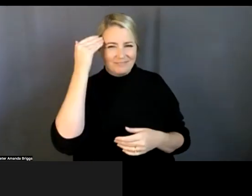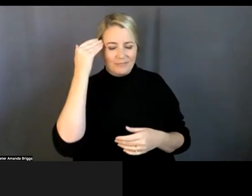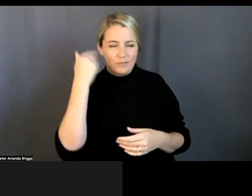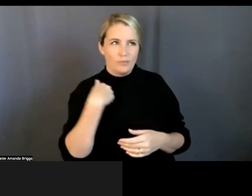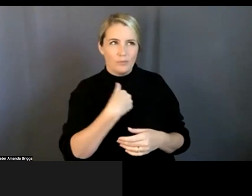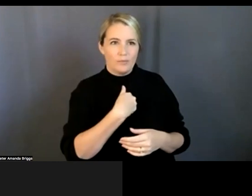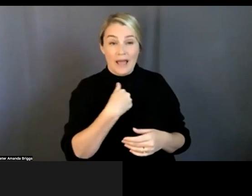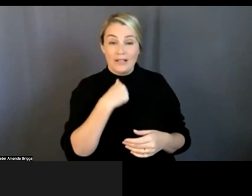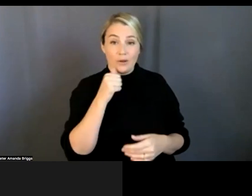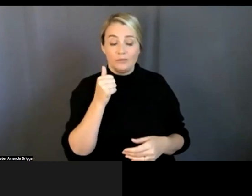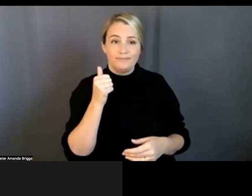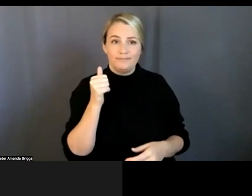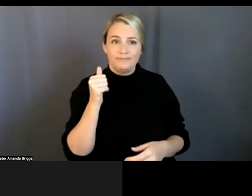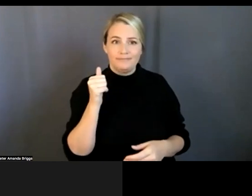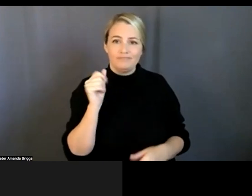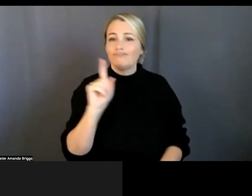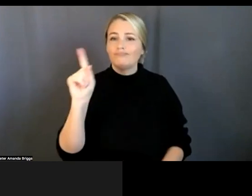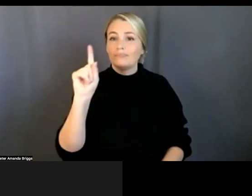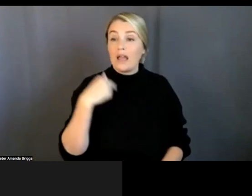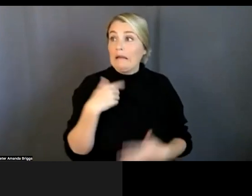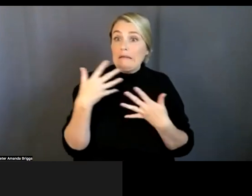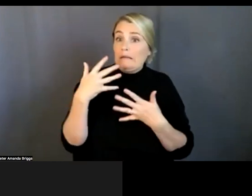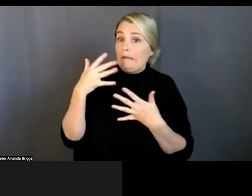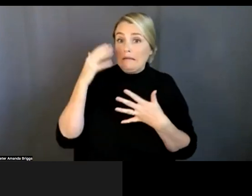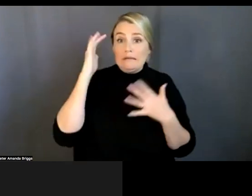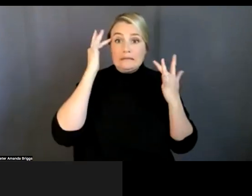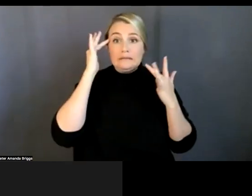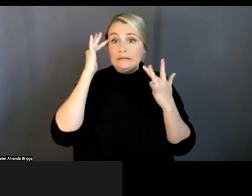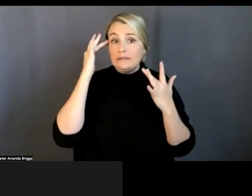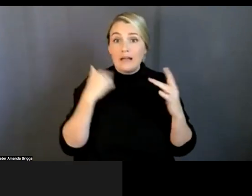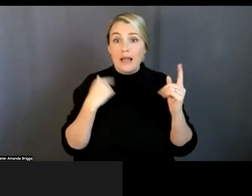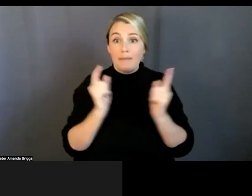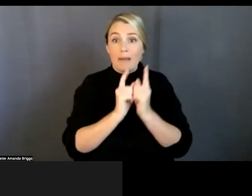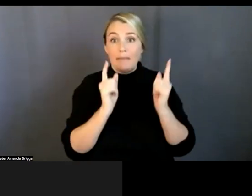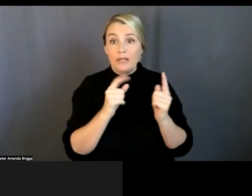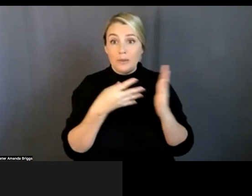I don't walk around these days afraid that I'm going to bump into a cactus,